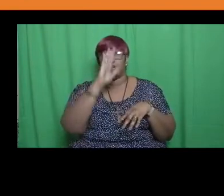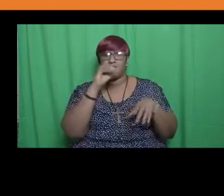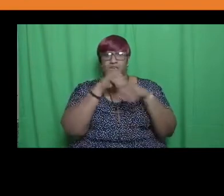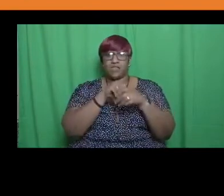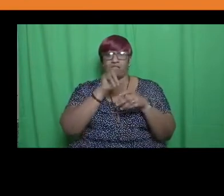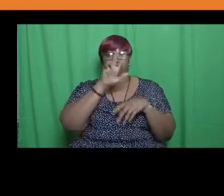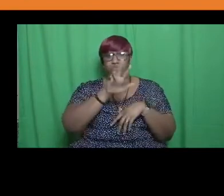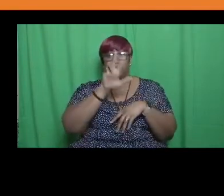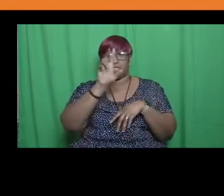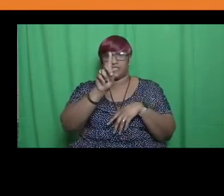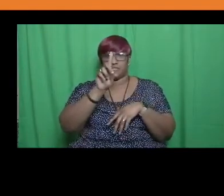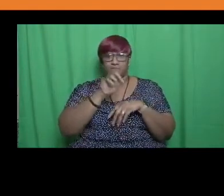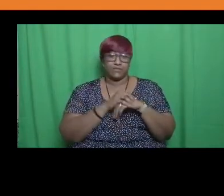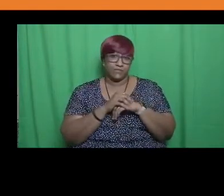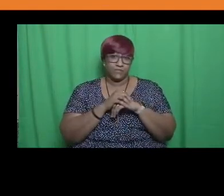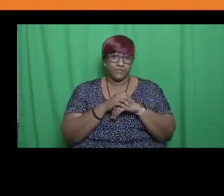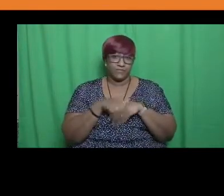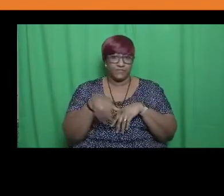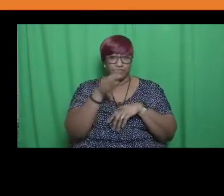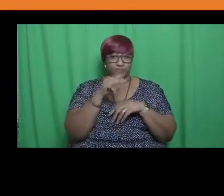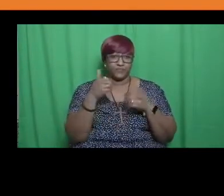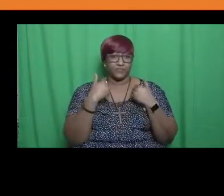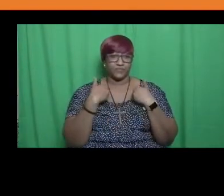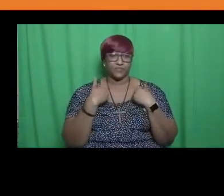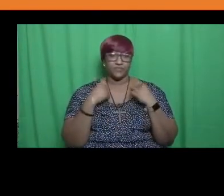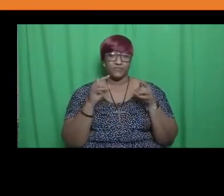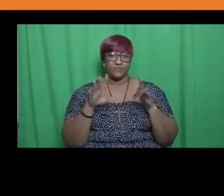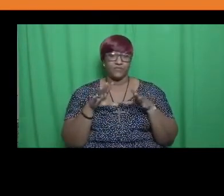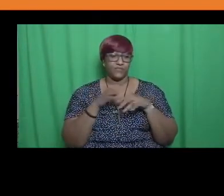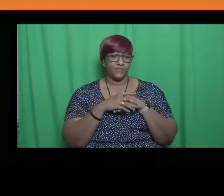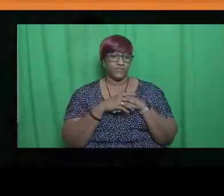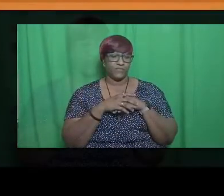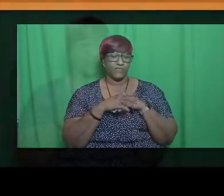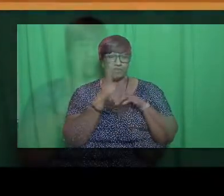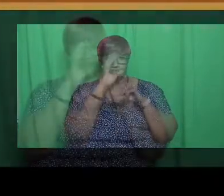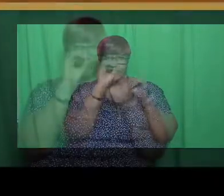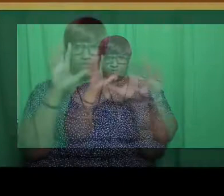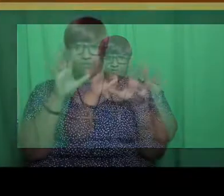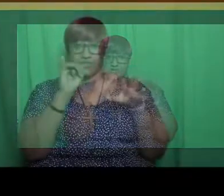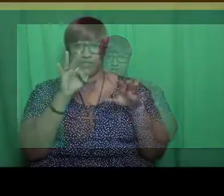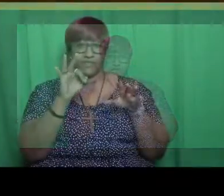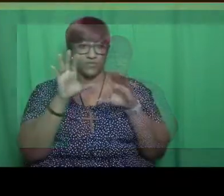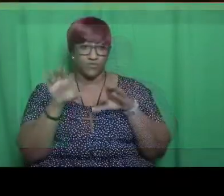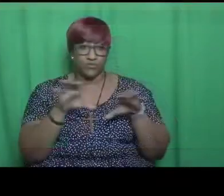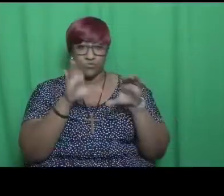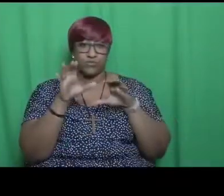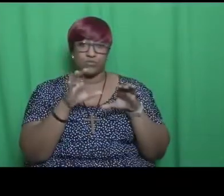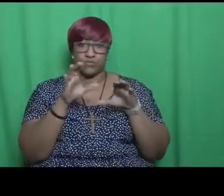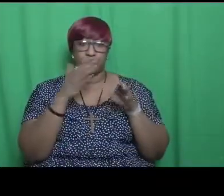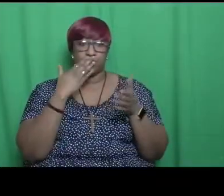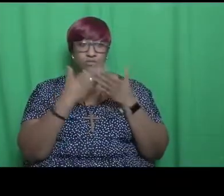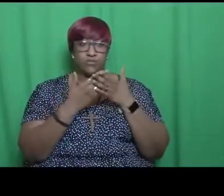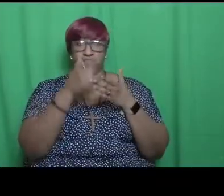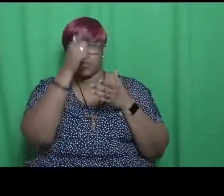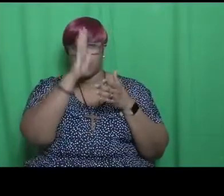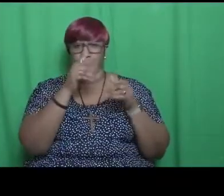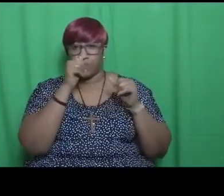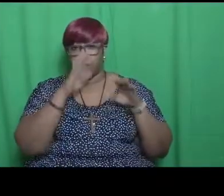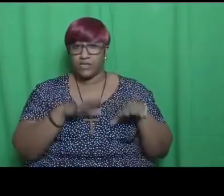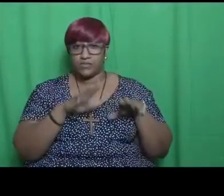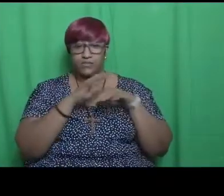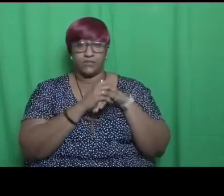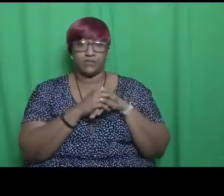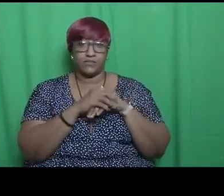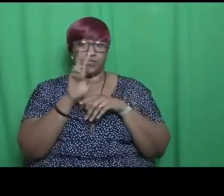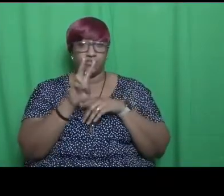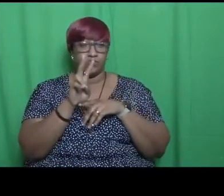3D. Some of us have a one-dimensional God. If we do good, God will bless us. That's a one-dimensional God. A